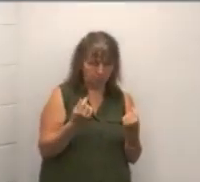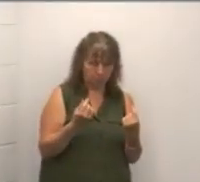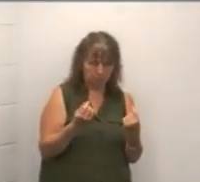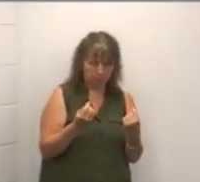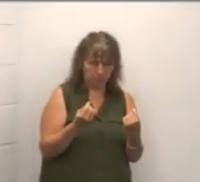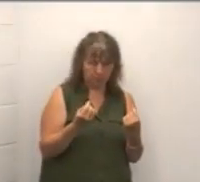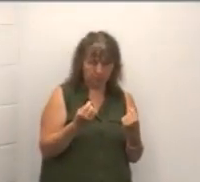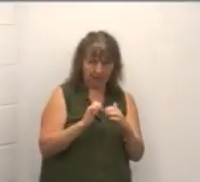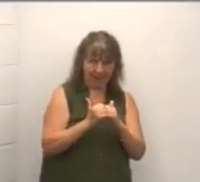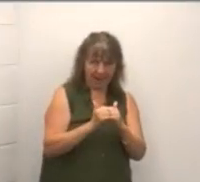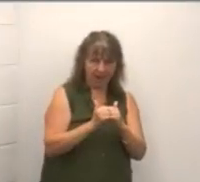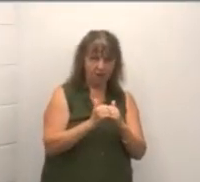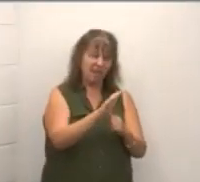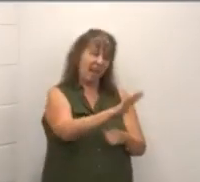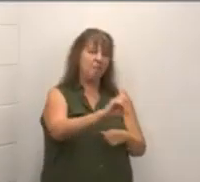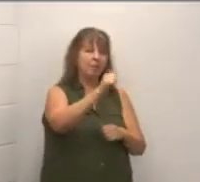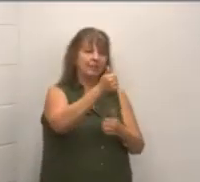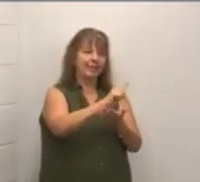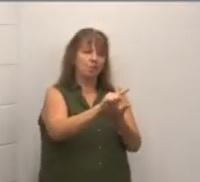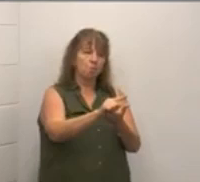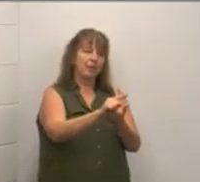period.